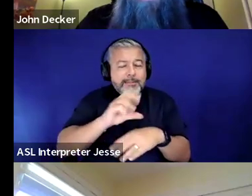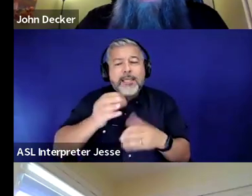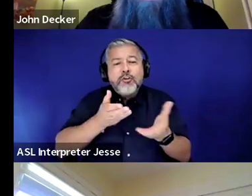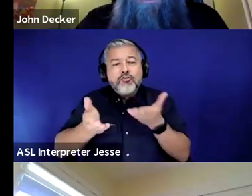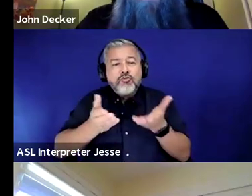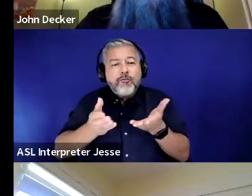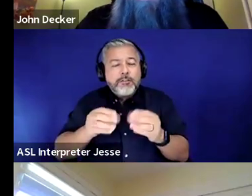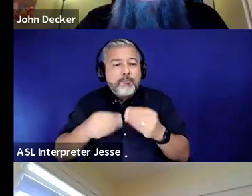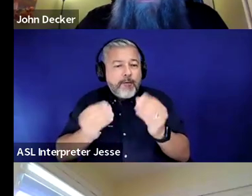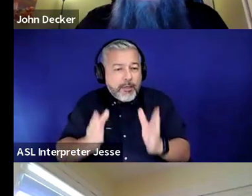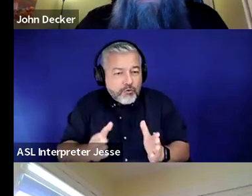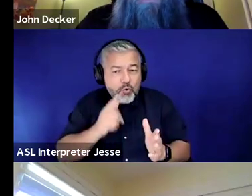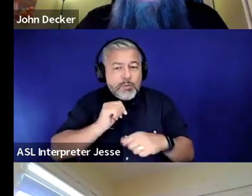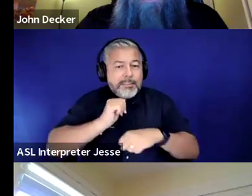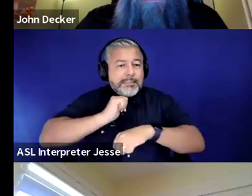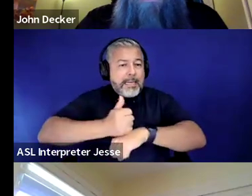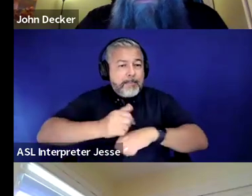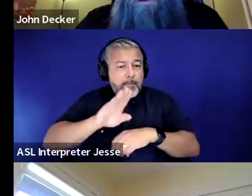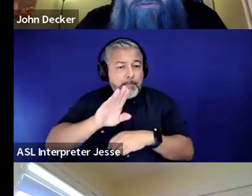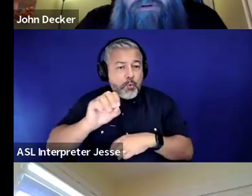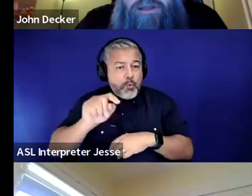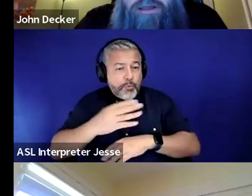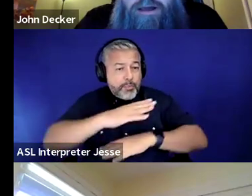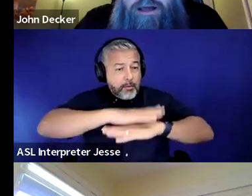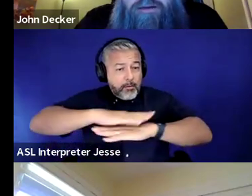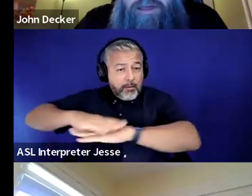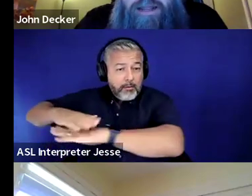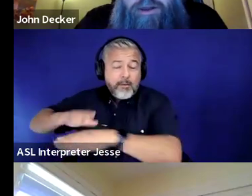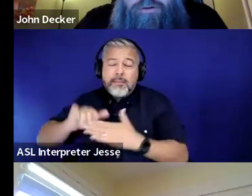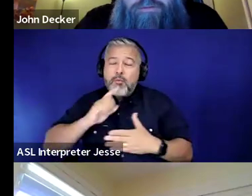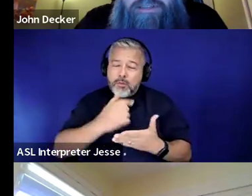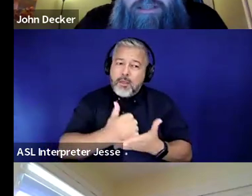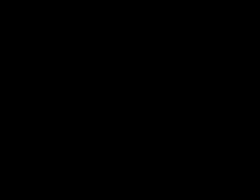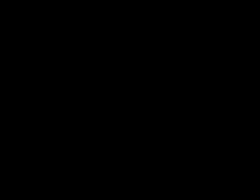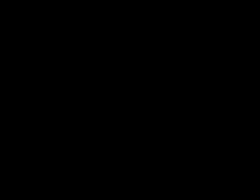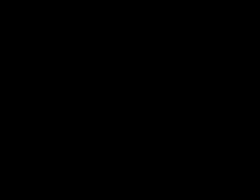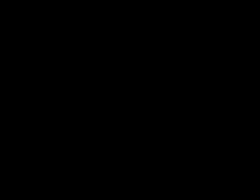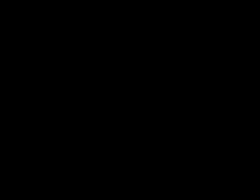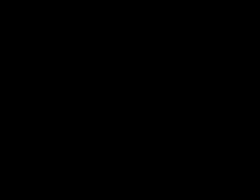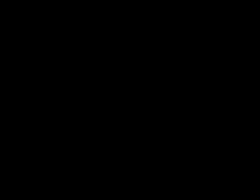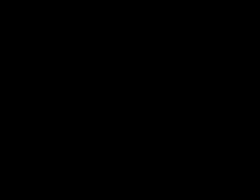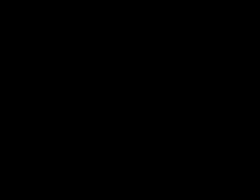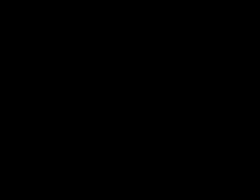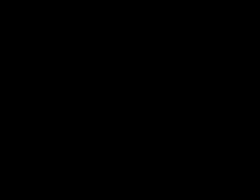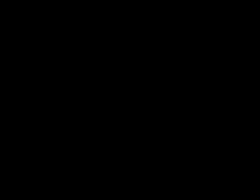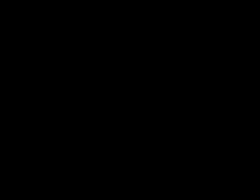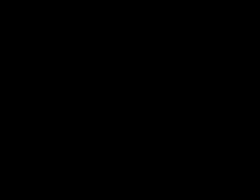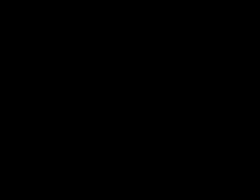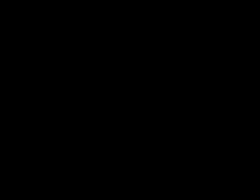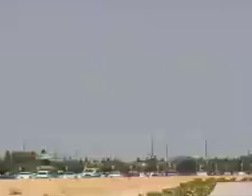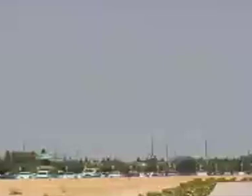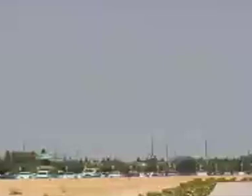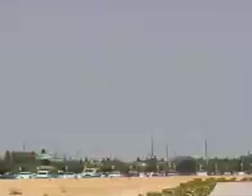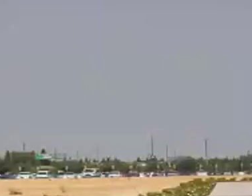that set up booths as well. That was like super helpful. And I know it was so far the hottest day of the year